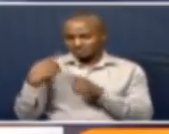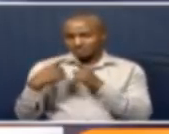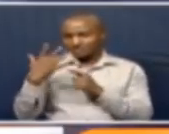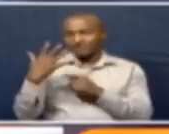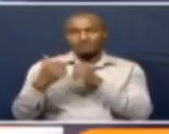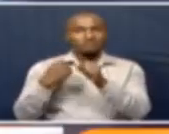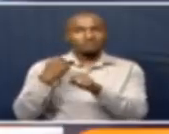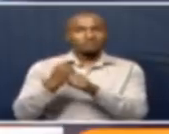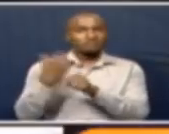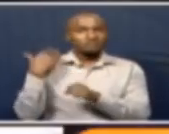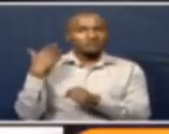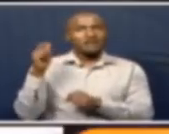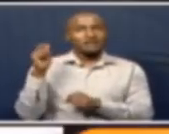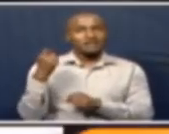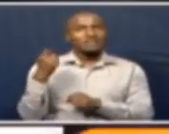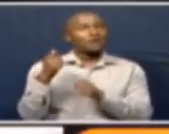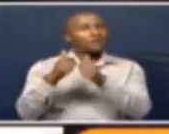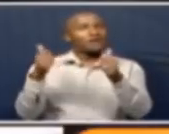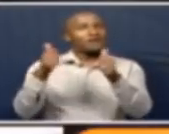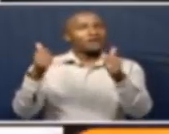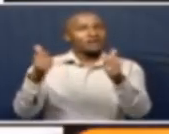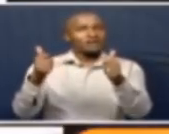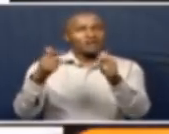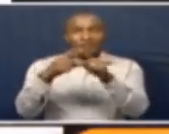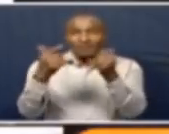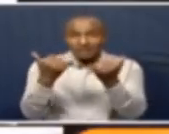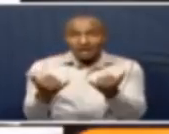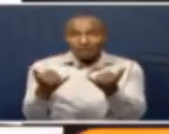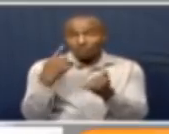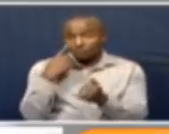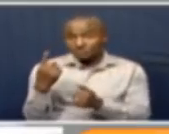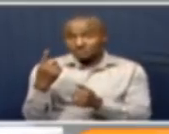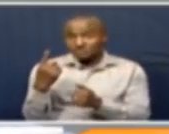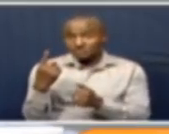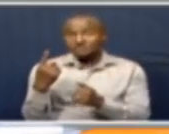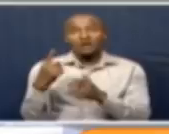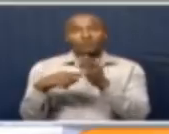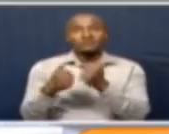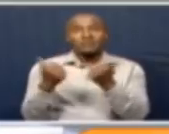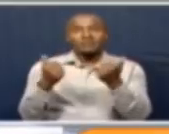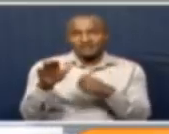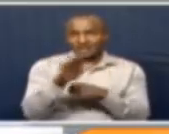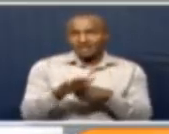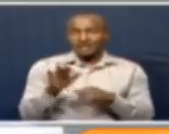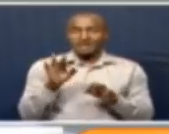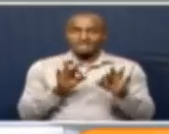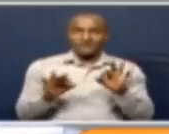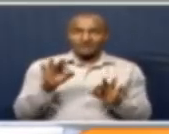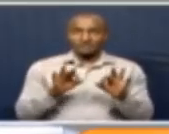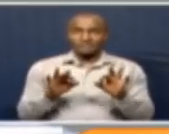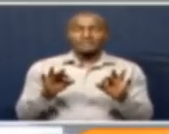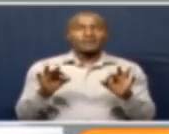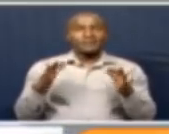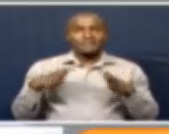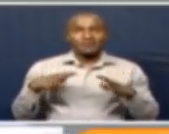believe that Kenya was much ahead of them. But right now, when you see the trend on what's happening on fashion and how the people are